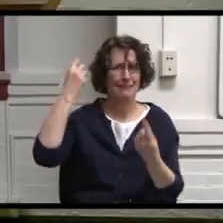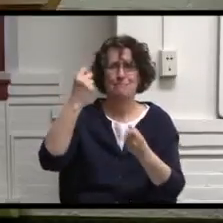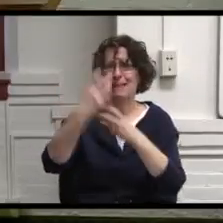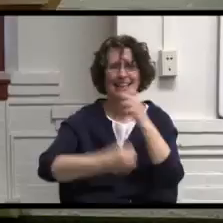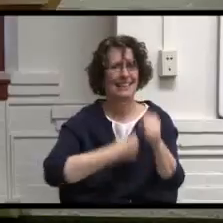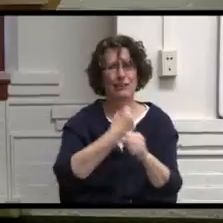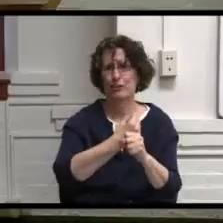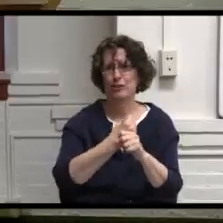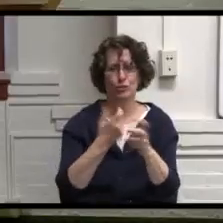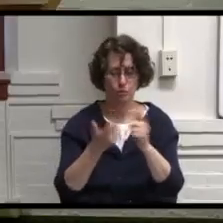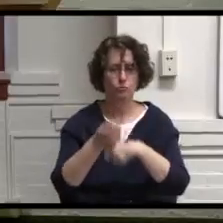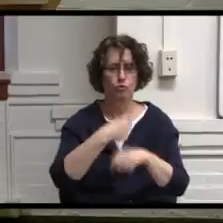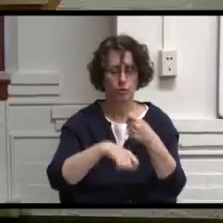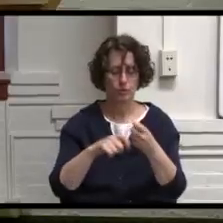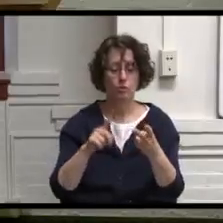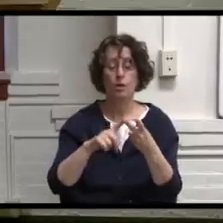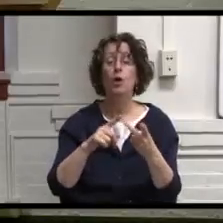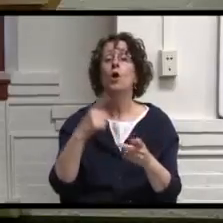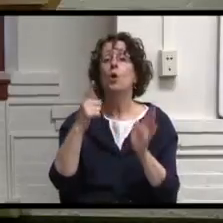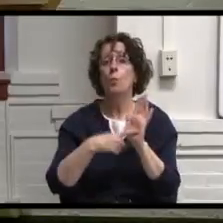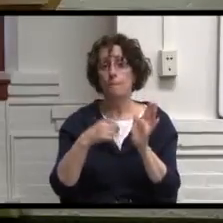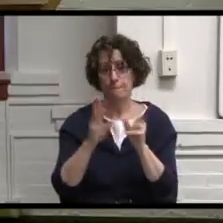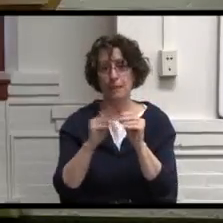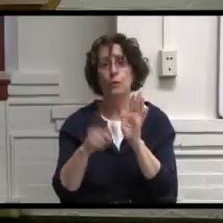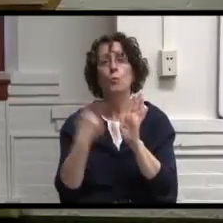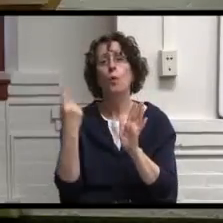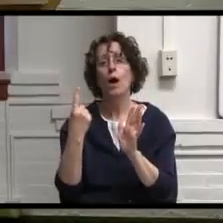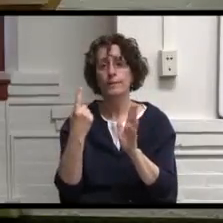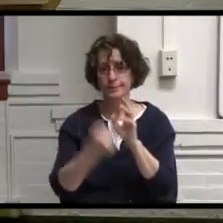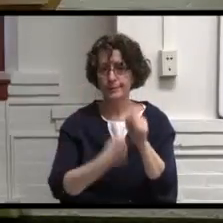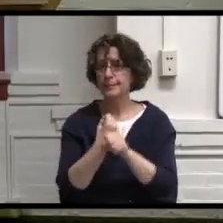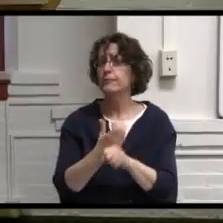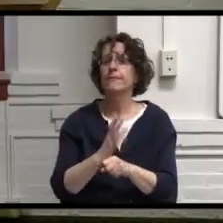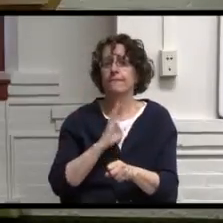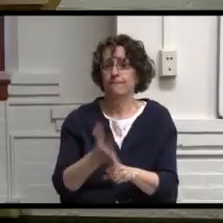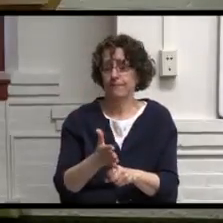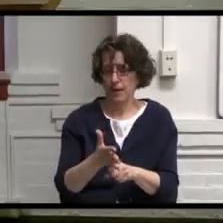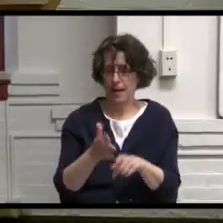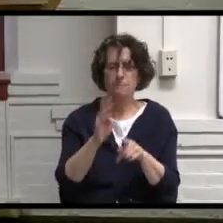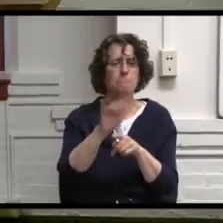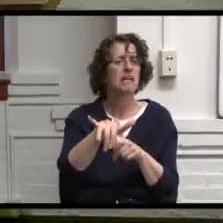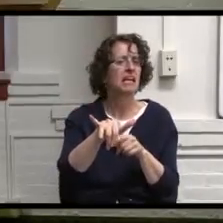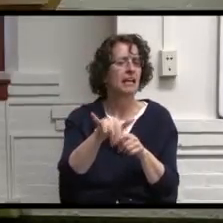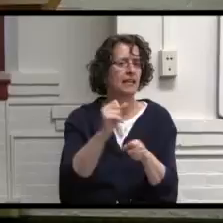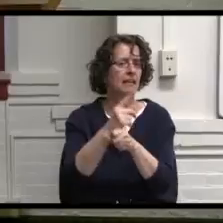and at least one meeting required annually, which will be held in May.